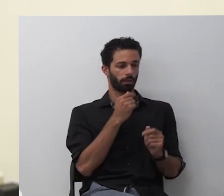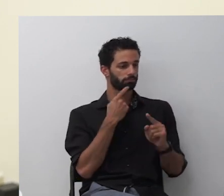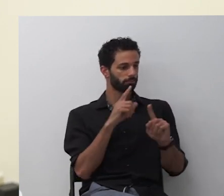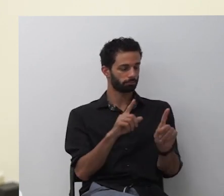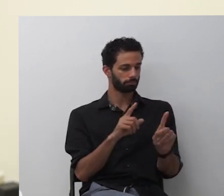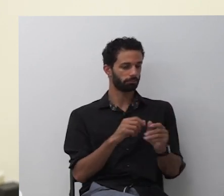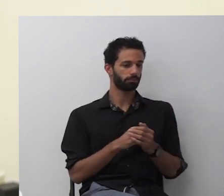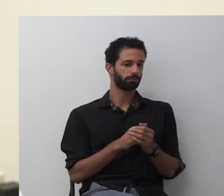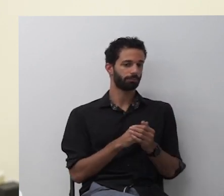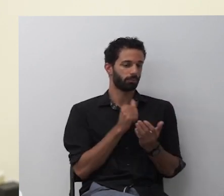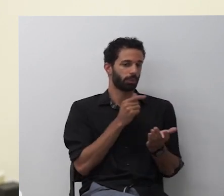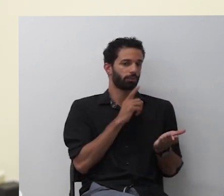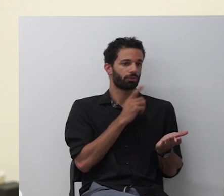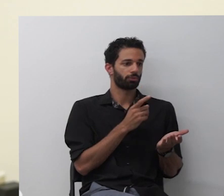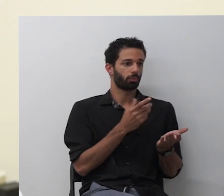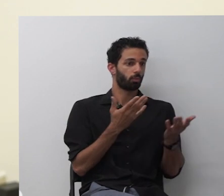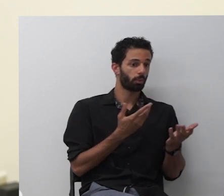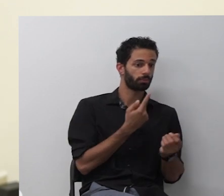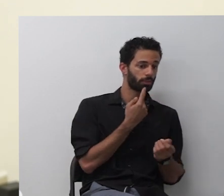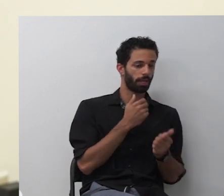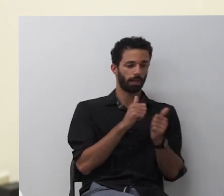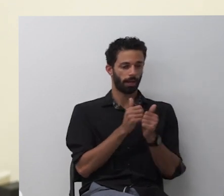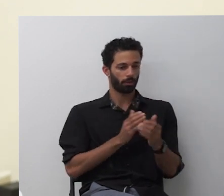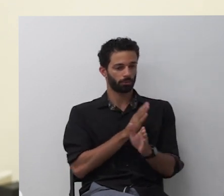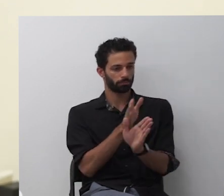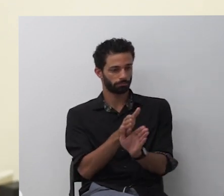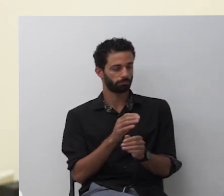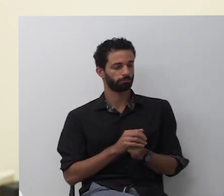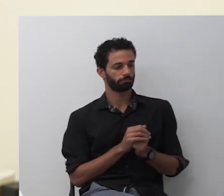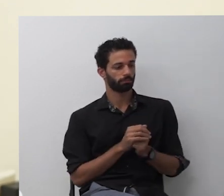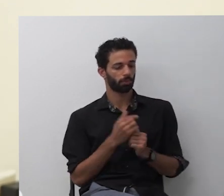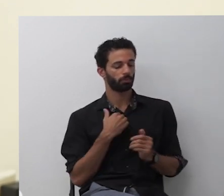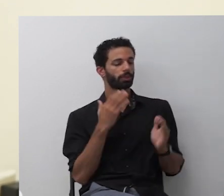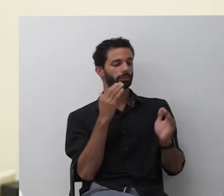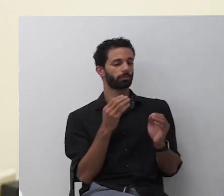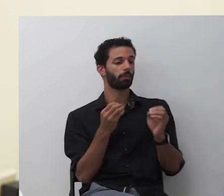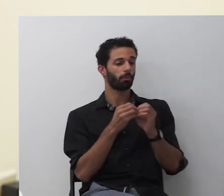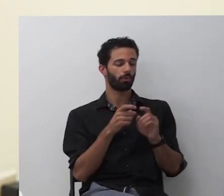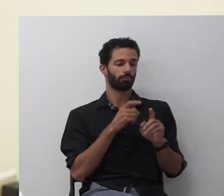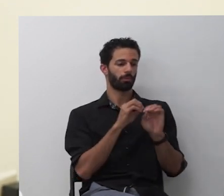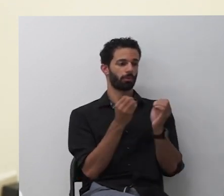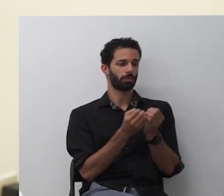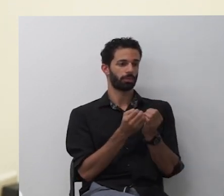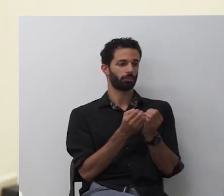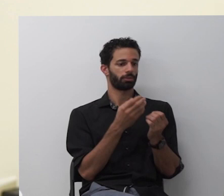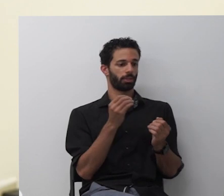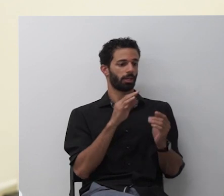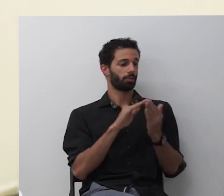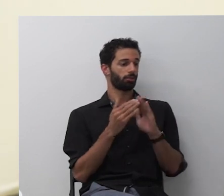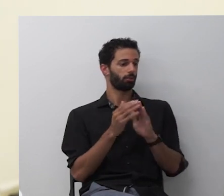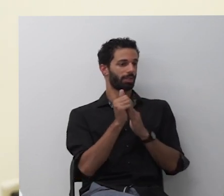We're not sure what to say or how to step in. We expect more from our organizations and community leaders, but